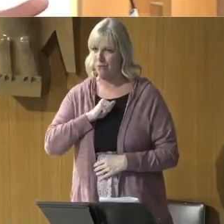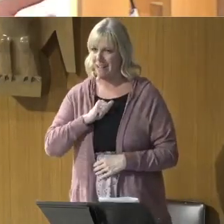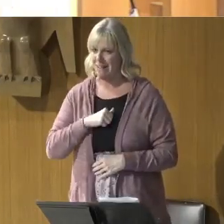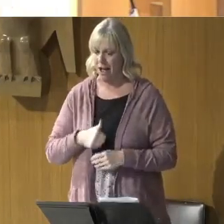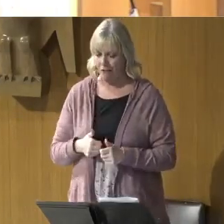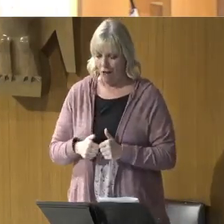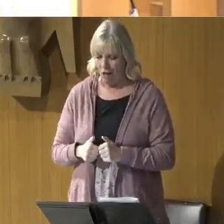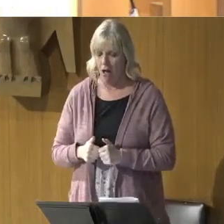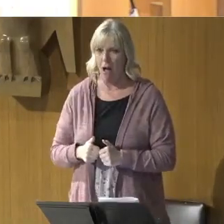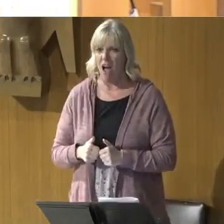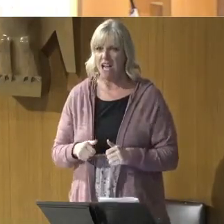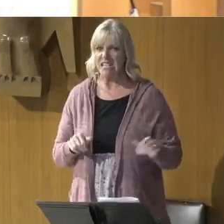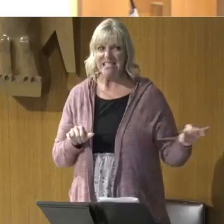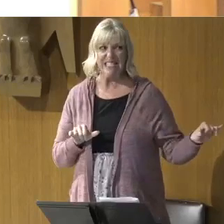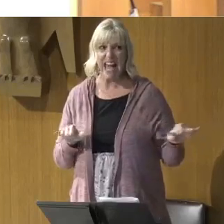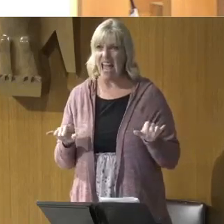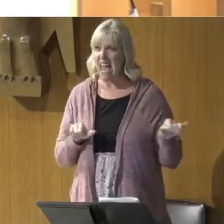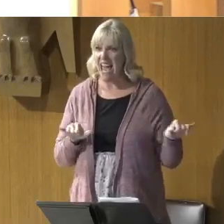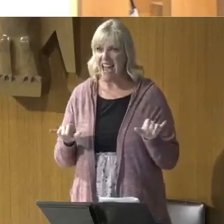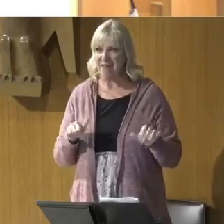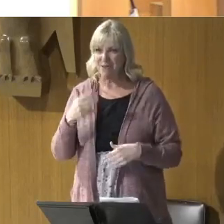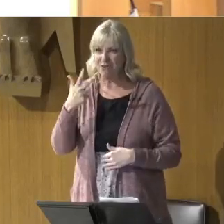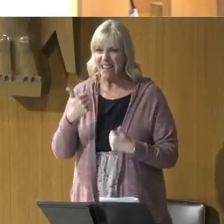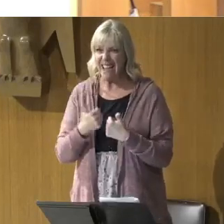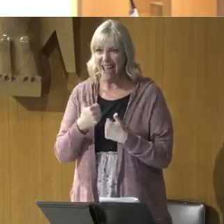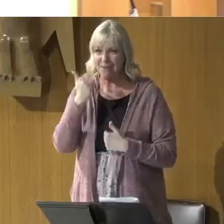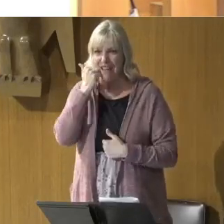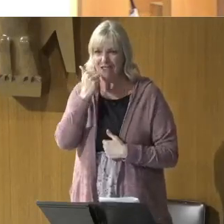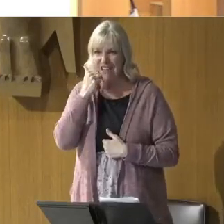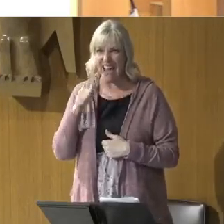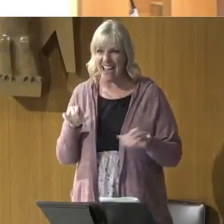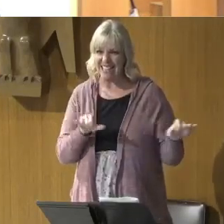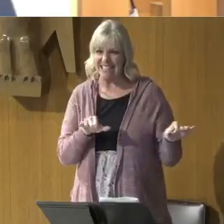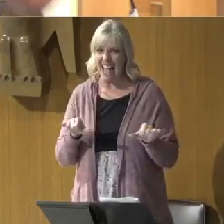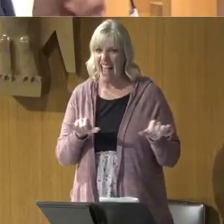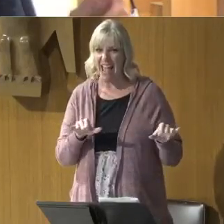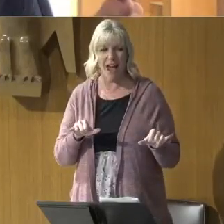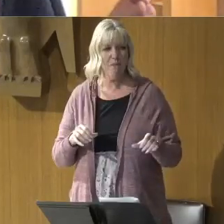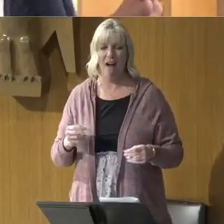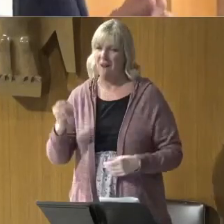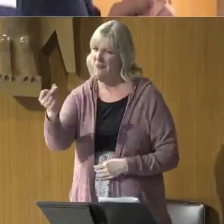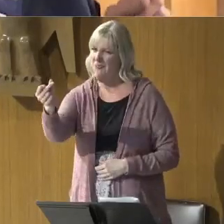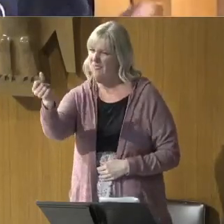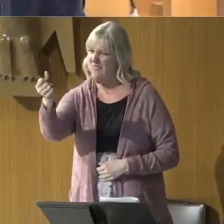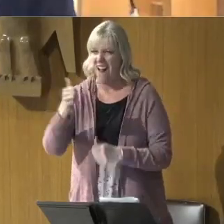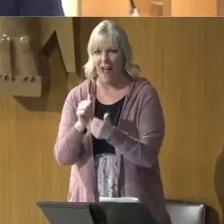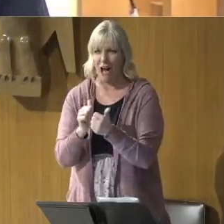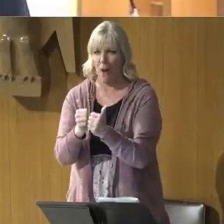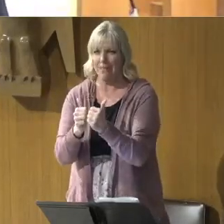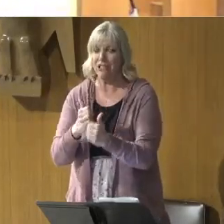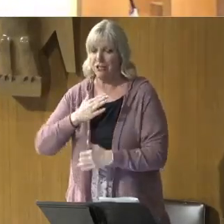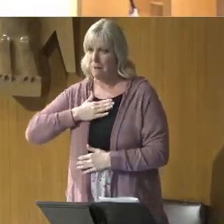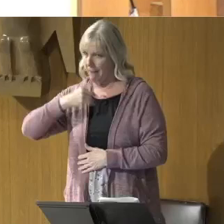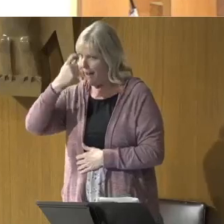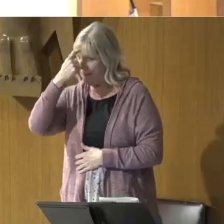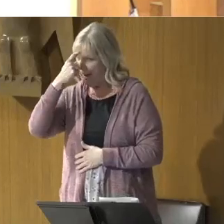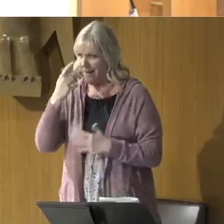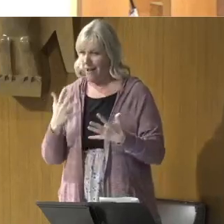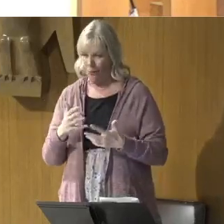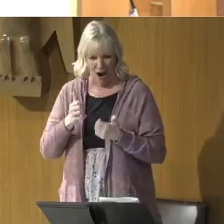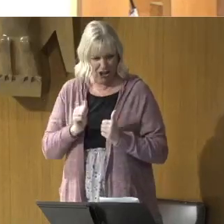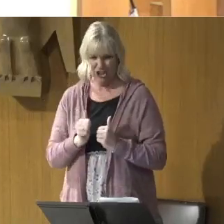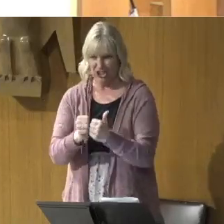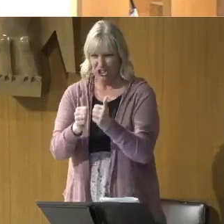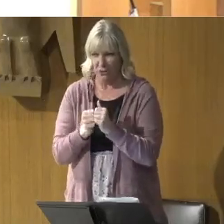found out that I was given the same exact three games every day, and thus the competition, at least in my mind, began.